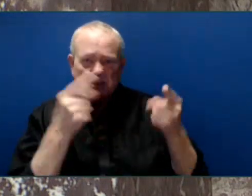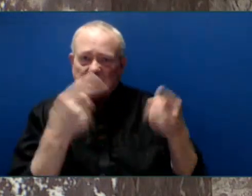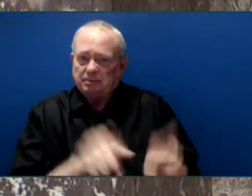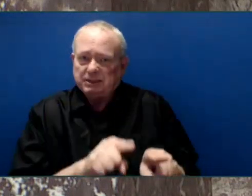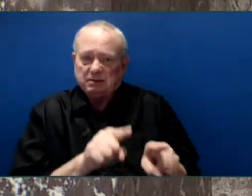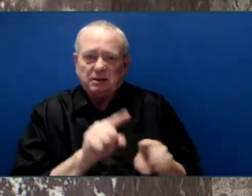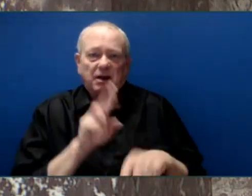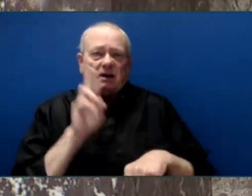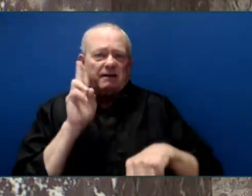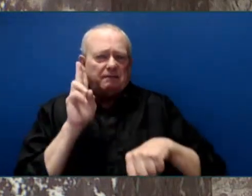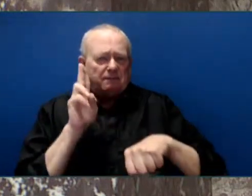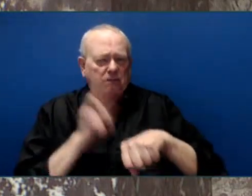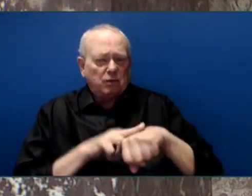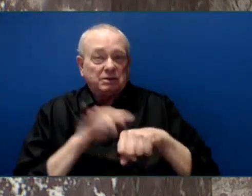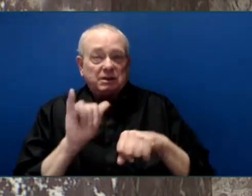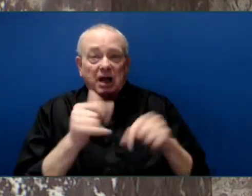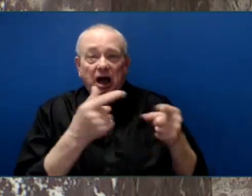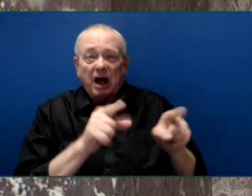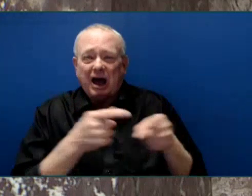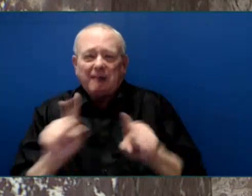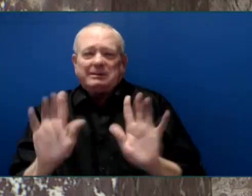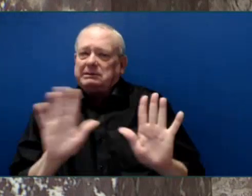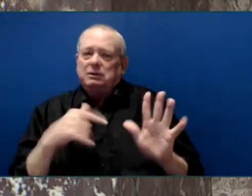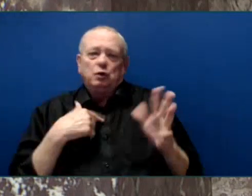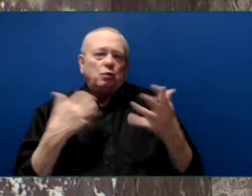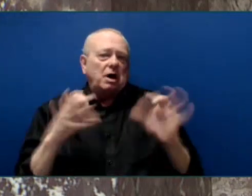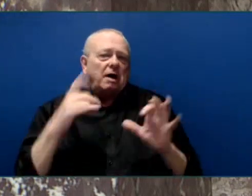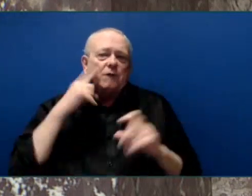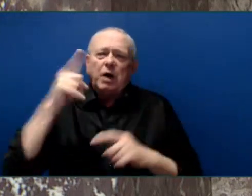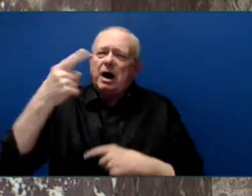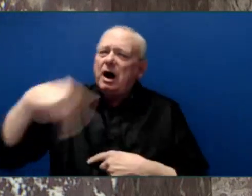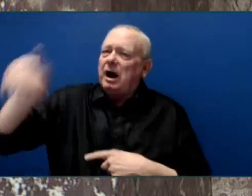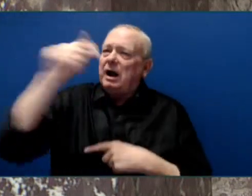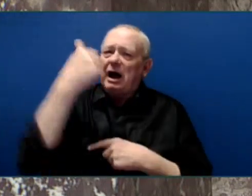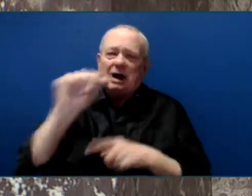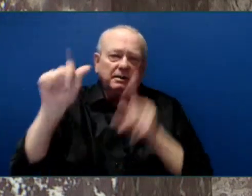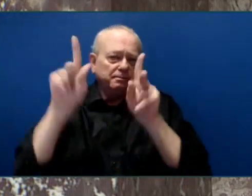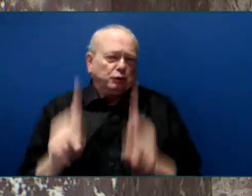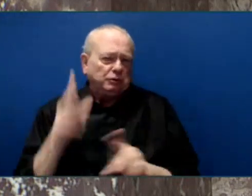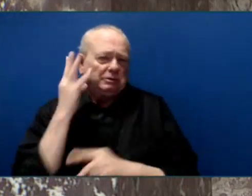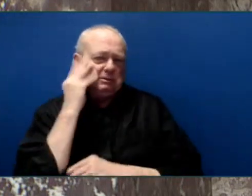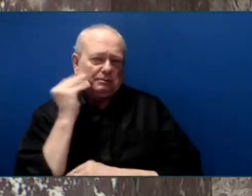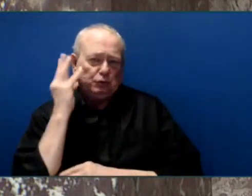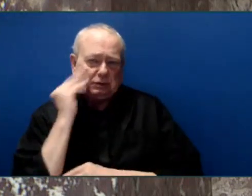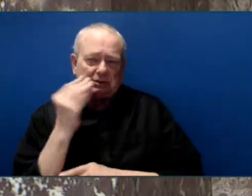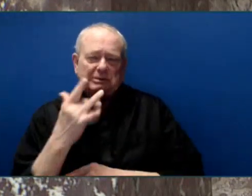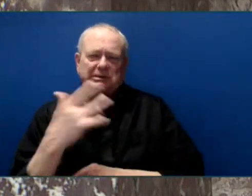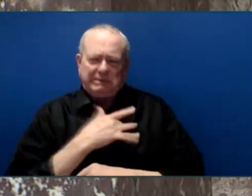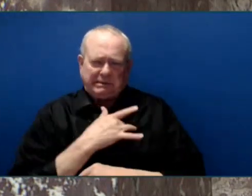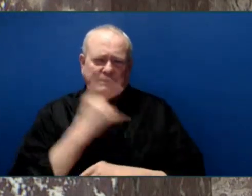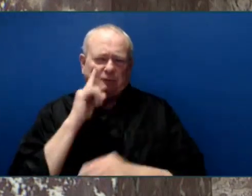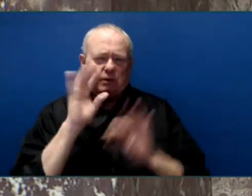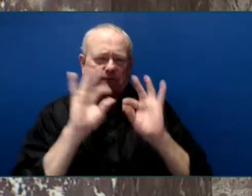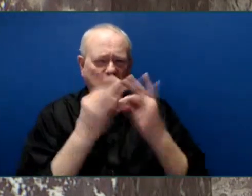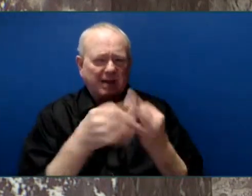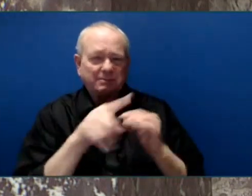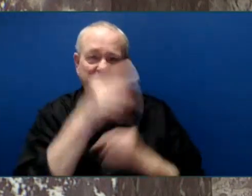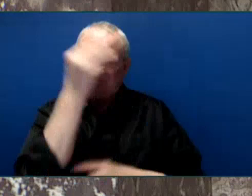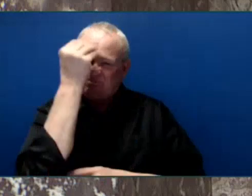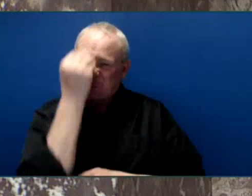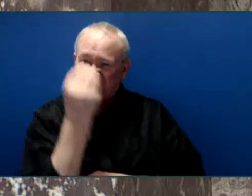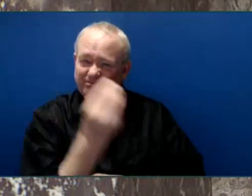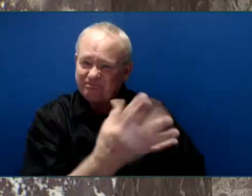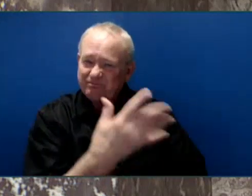it's a. My heart goes out to these individuals, these families. I can share with the member that we met with the mayor